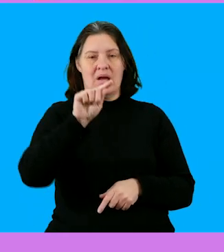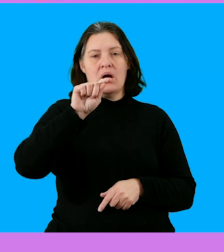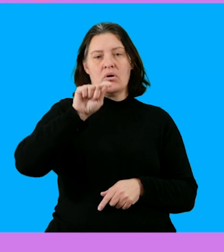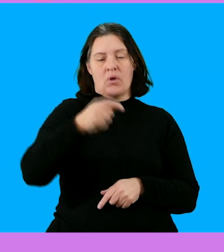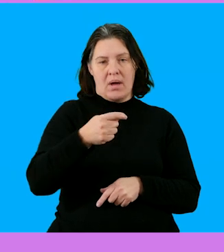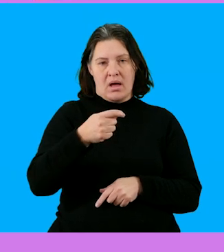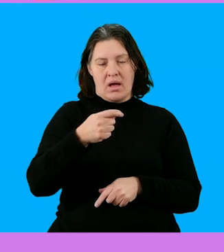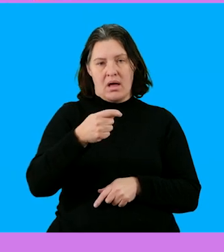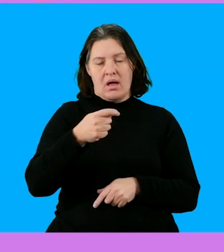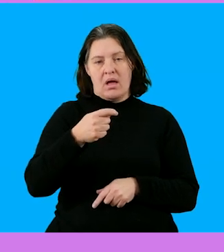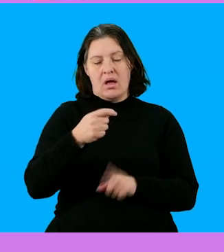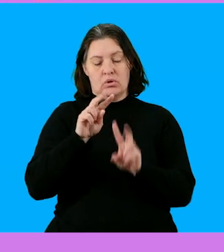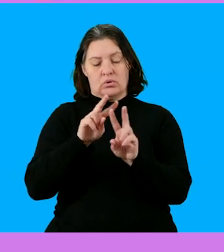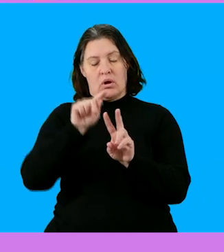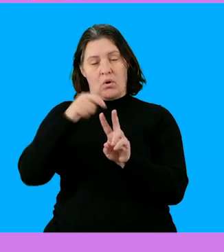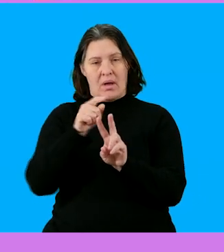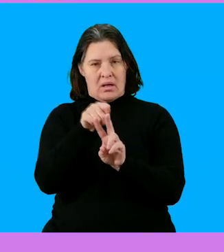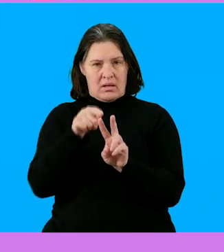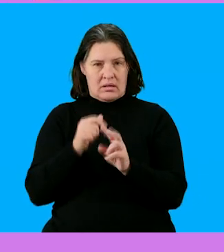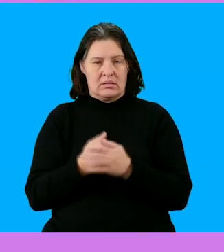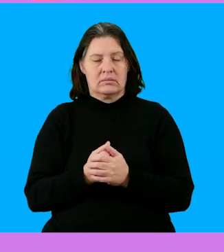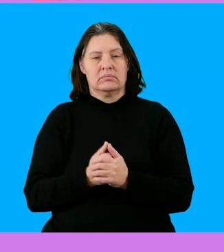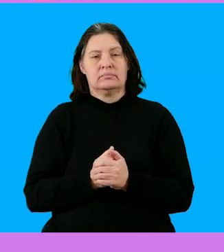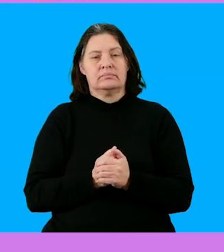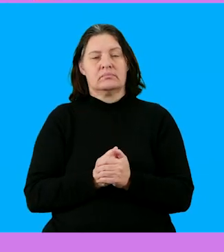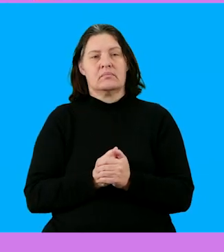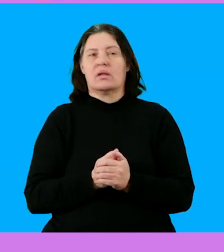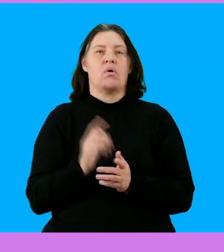and I'm going to round off to two decimal places, or let me write the full answer,